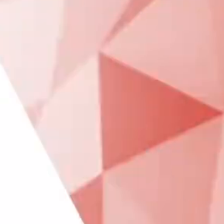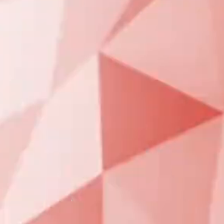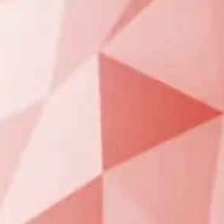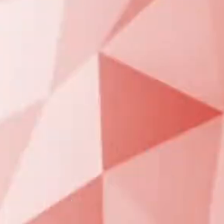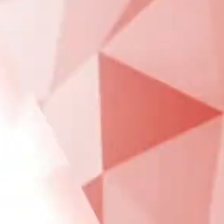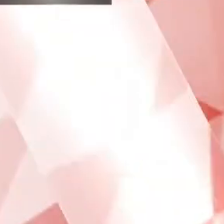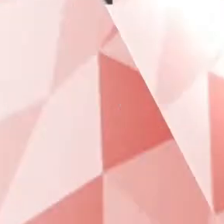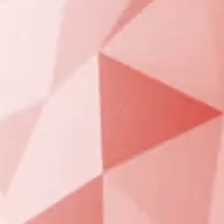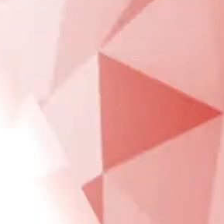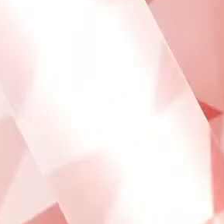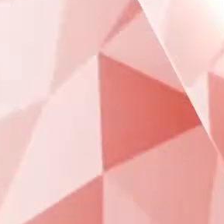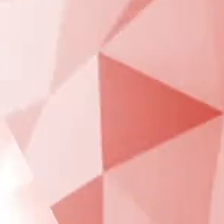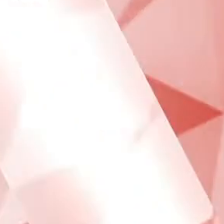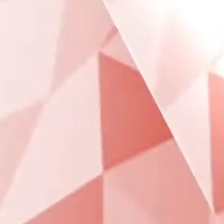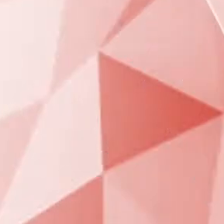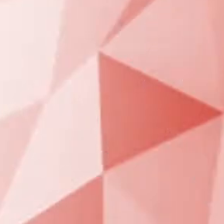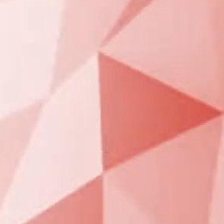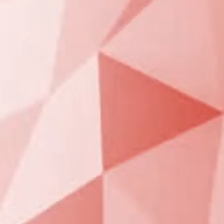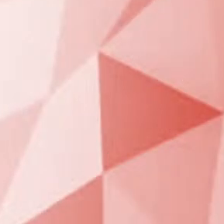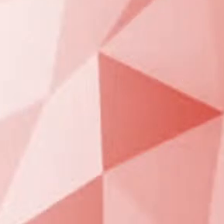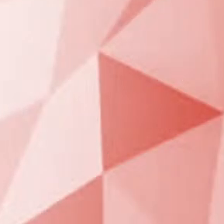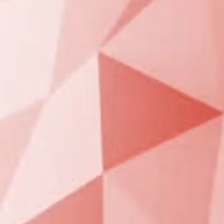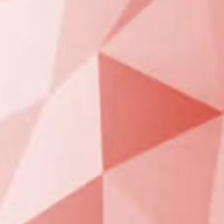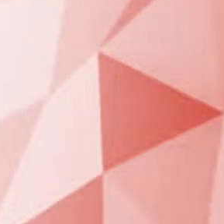nami Caroline Kimwele.